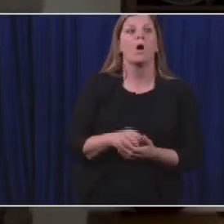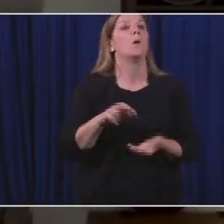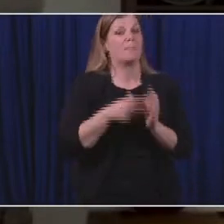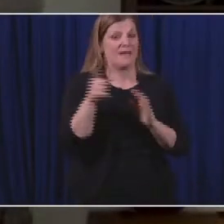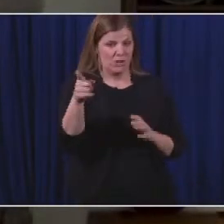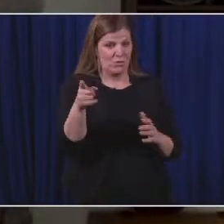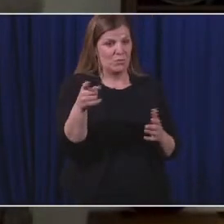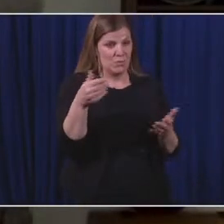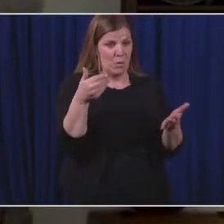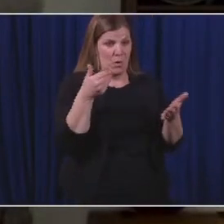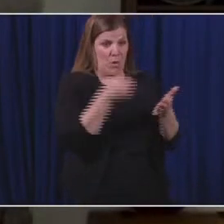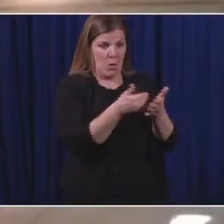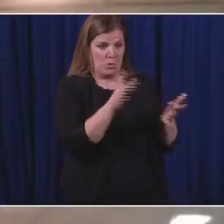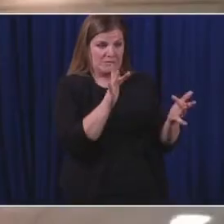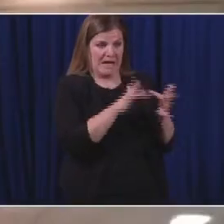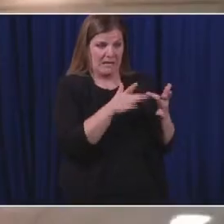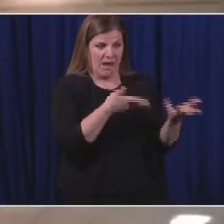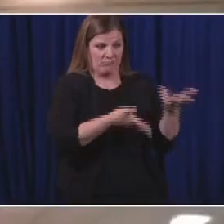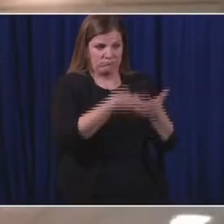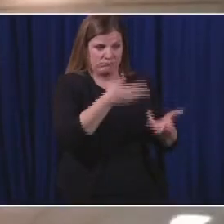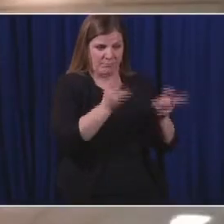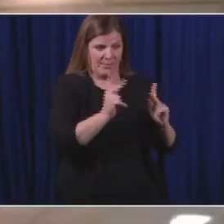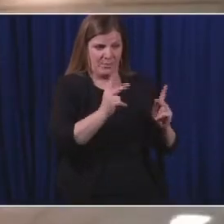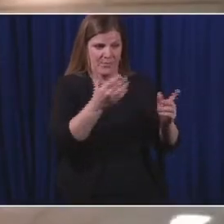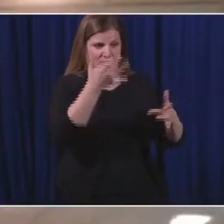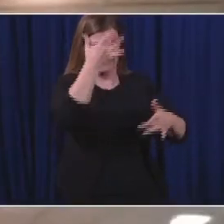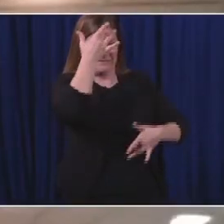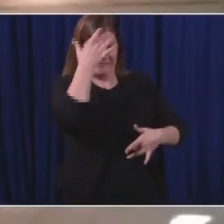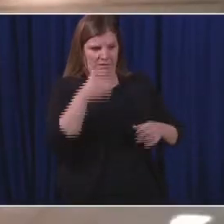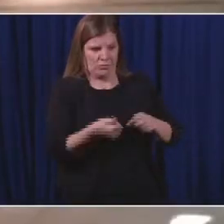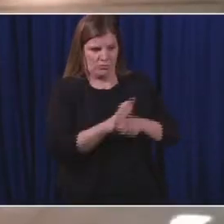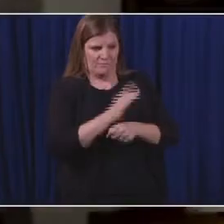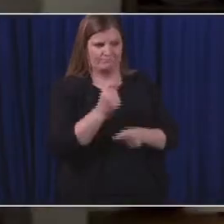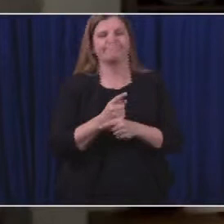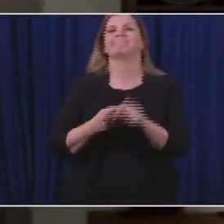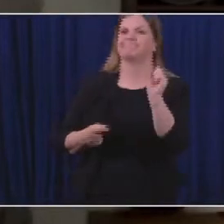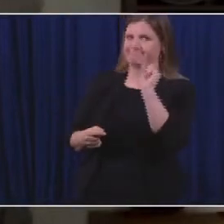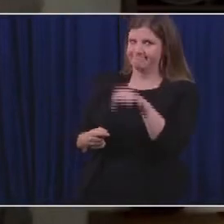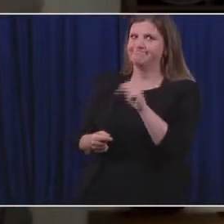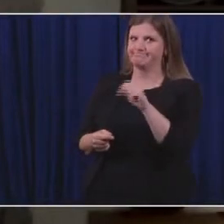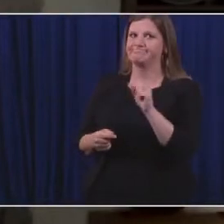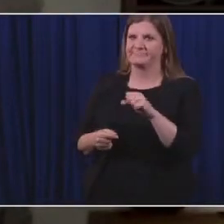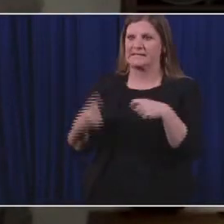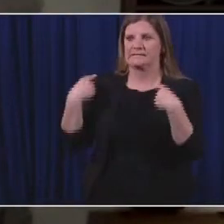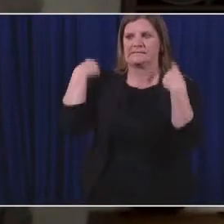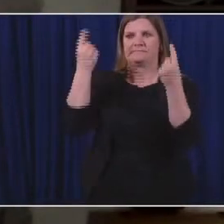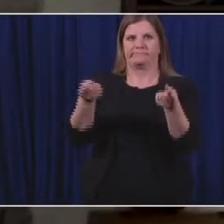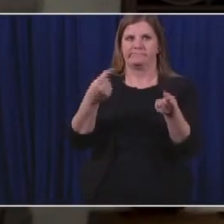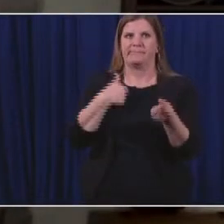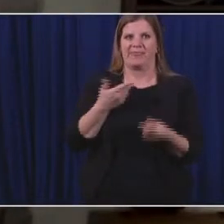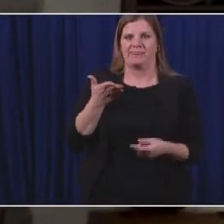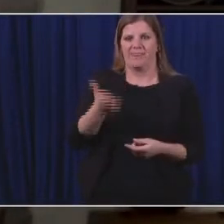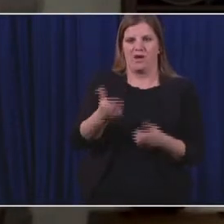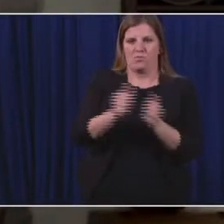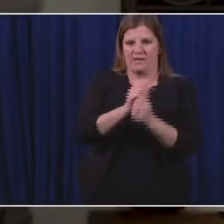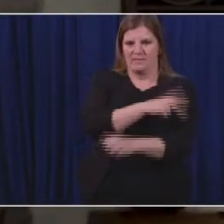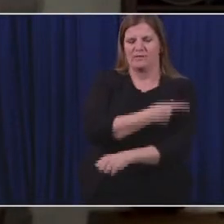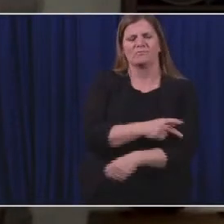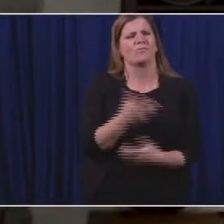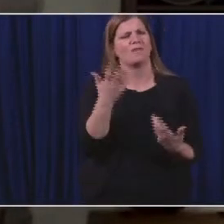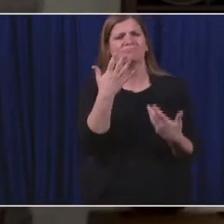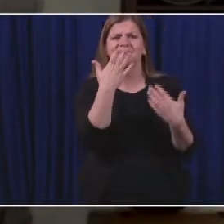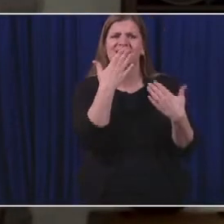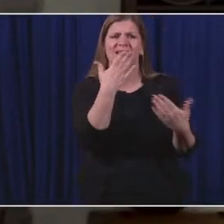Yes. Since the beginning, we've been there at bedside. Yeah, hands on. Well, very, very important. And thank you for what